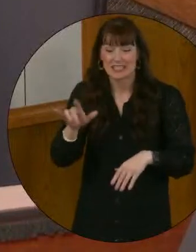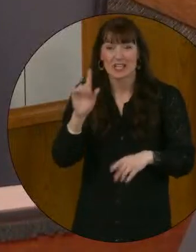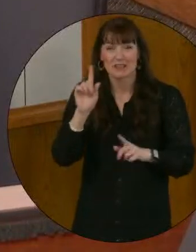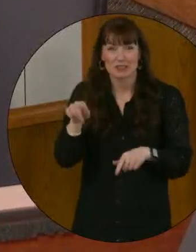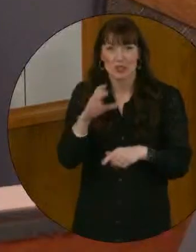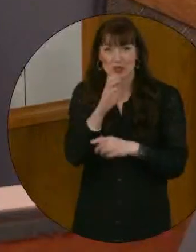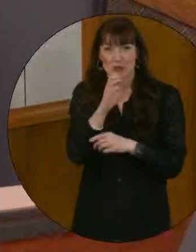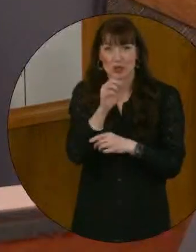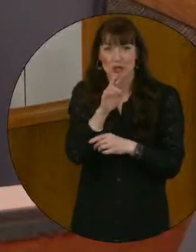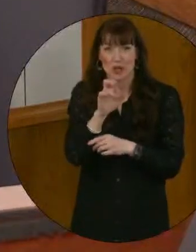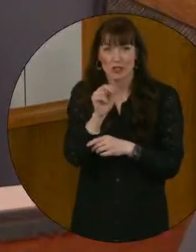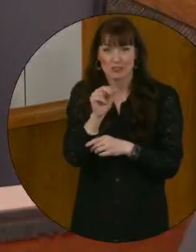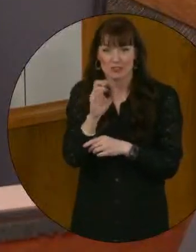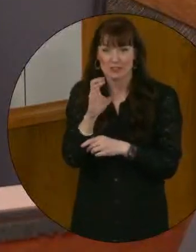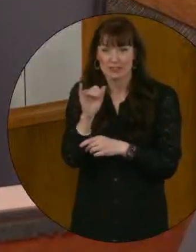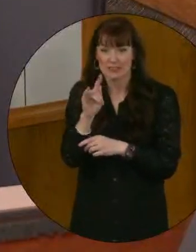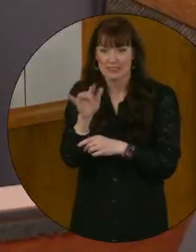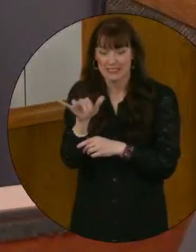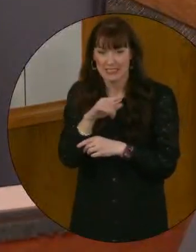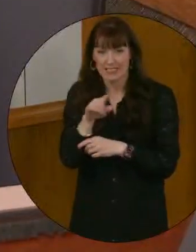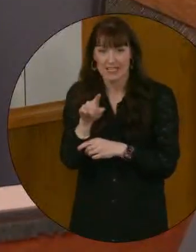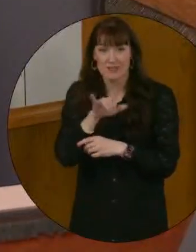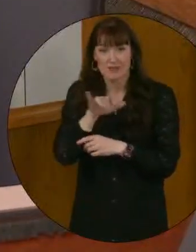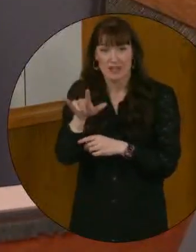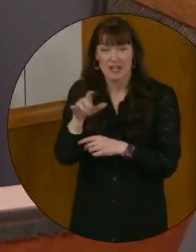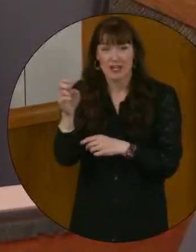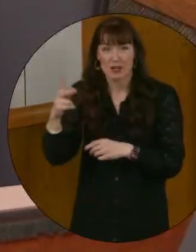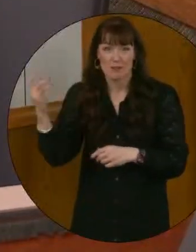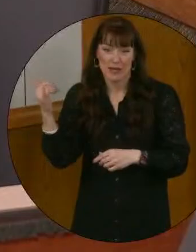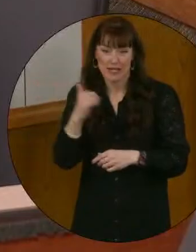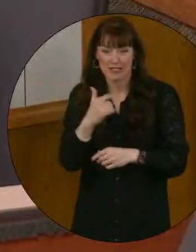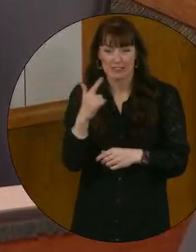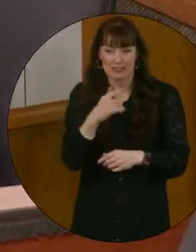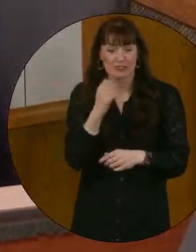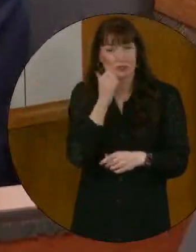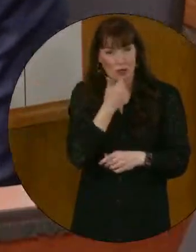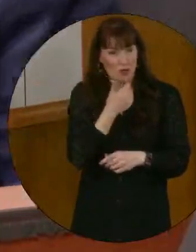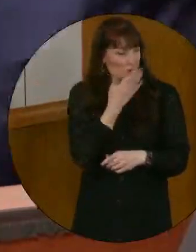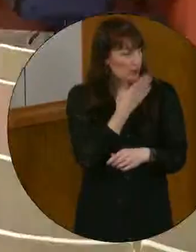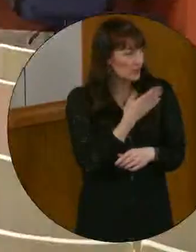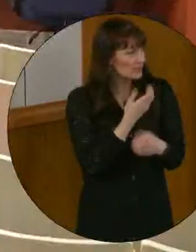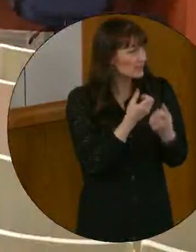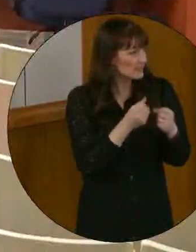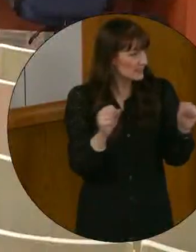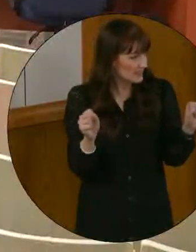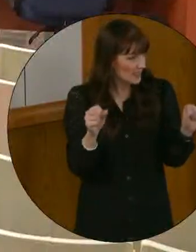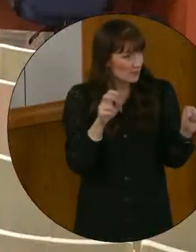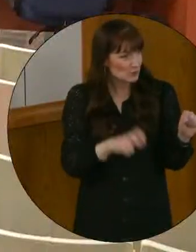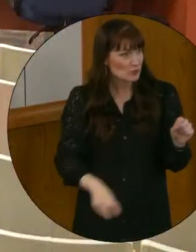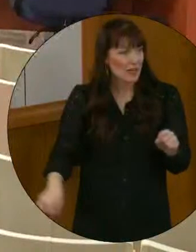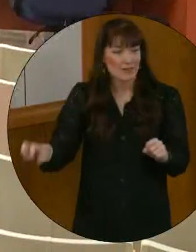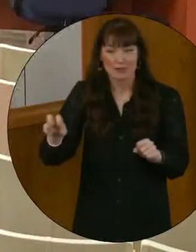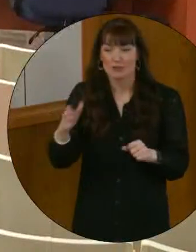City, flying out, and I'll be back tomorrow. Thank you. Safe travels, Dr. Jara. Thank